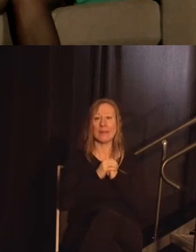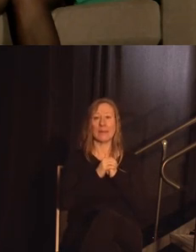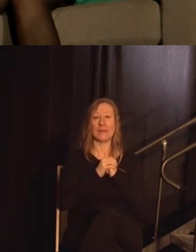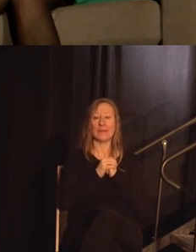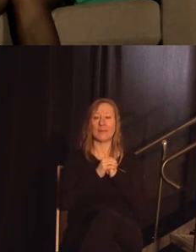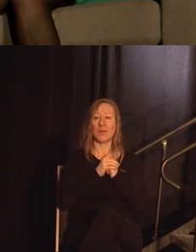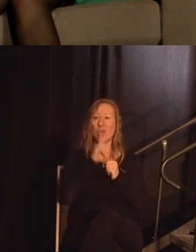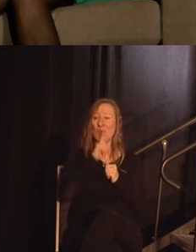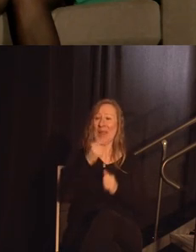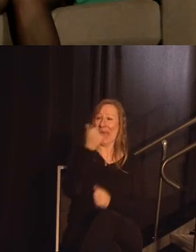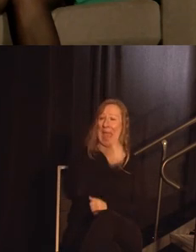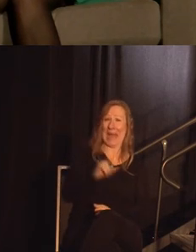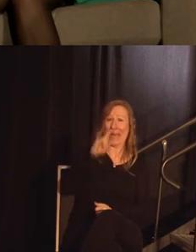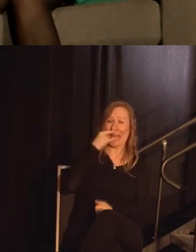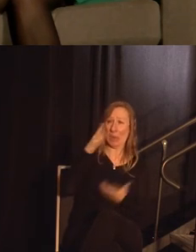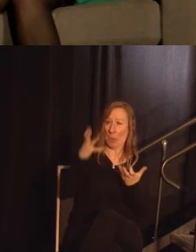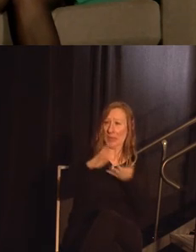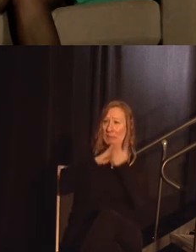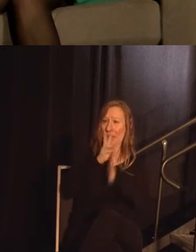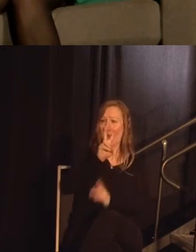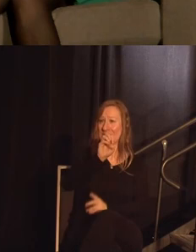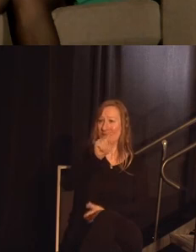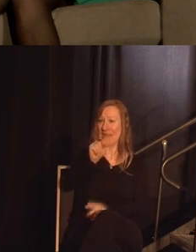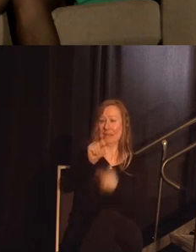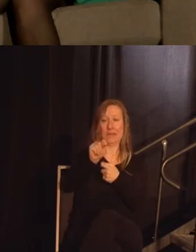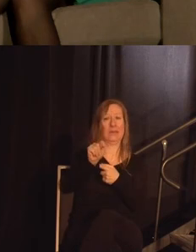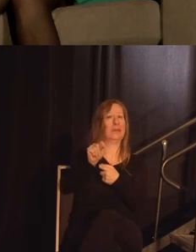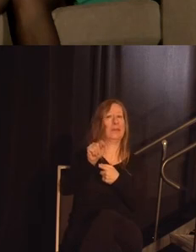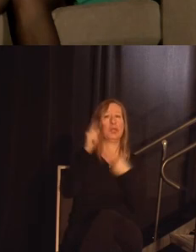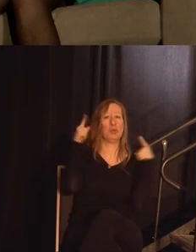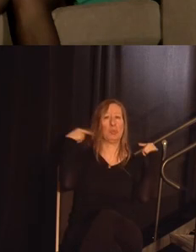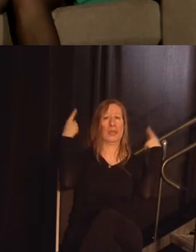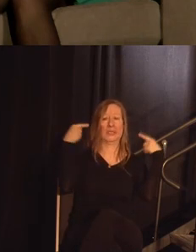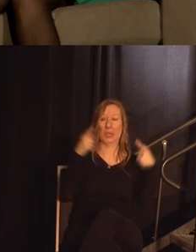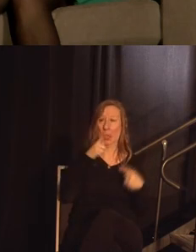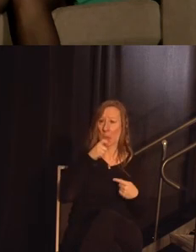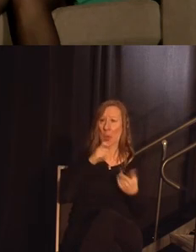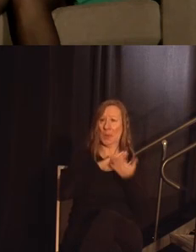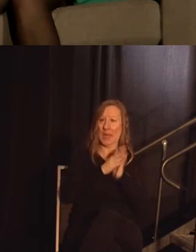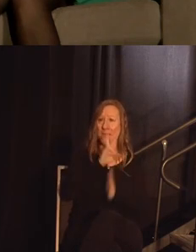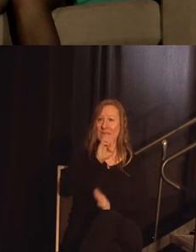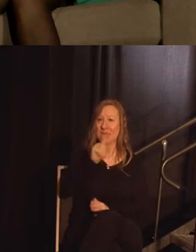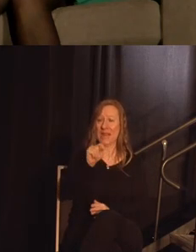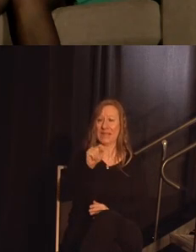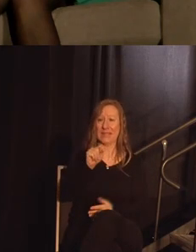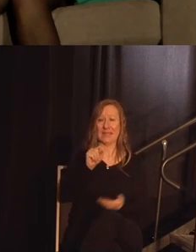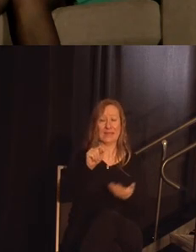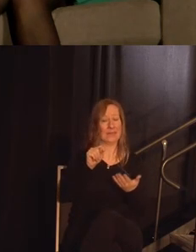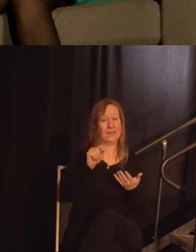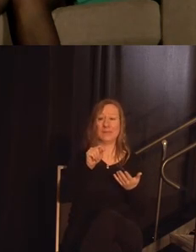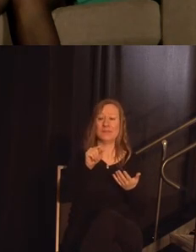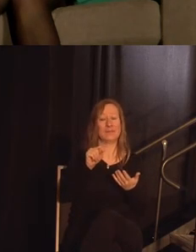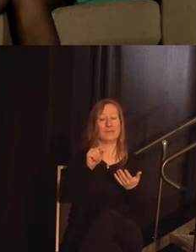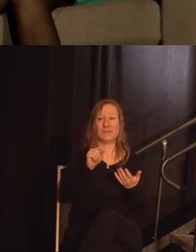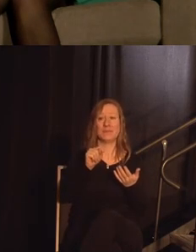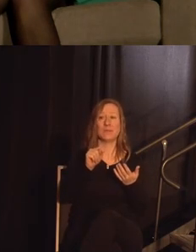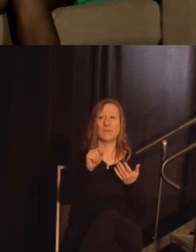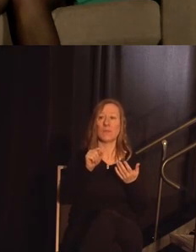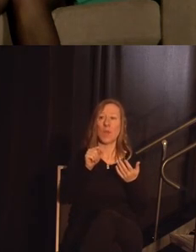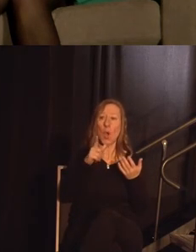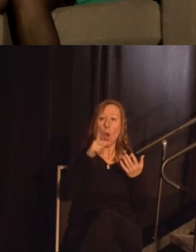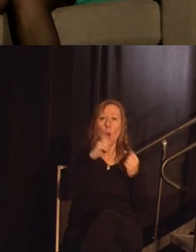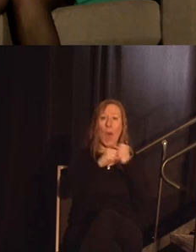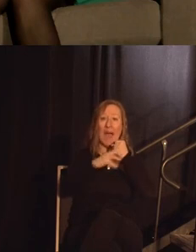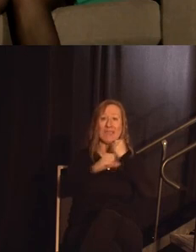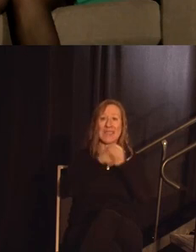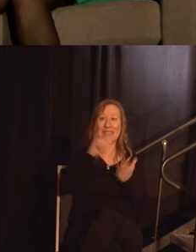that any kid wants to be a veterinarian is bananas, by the way. Whoever does veterinary medicine's PR among preschool-aged children should be working in the fucking